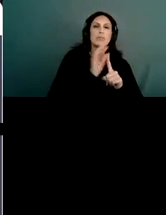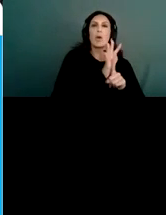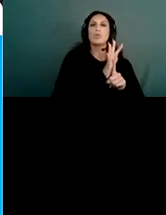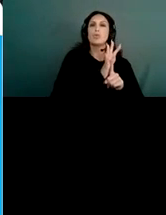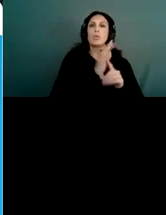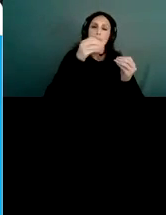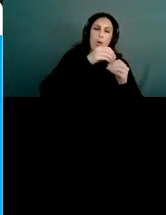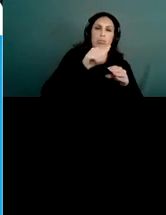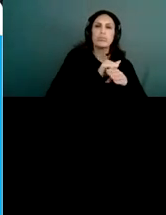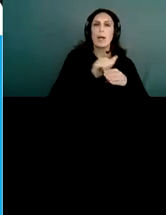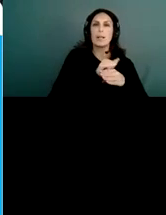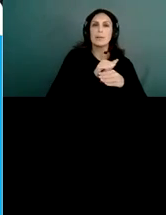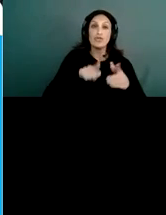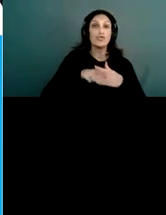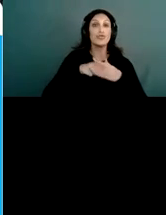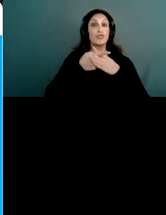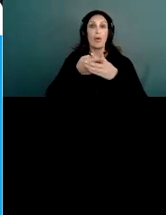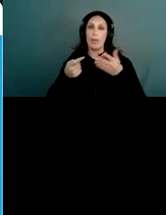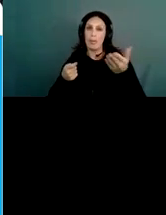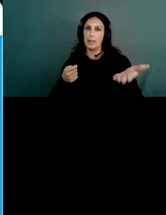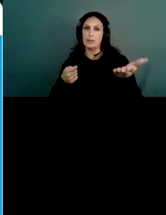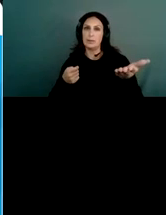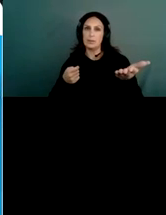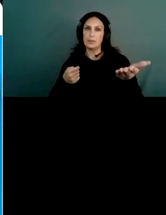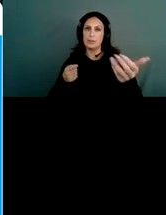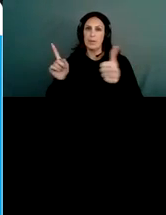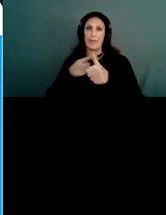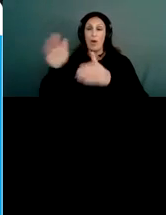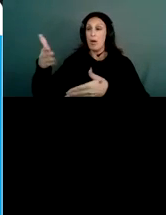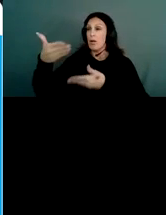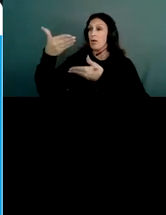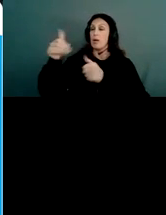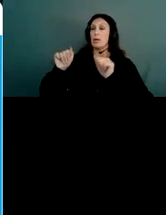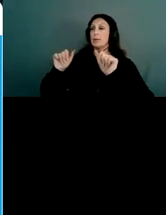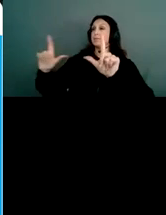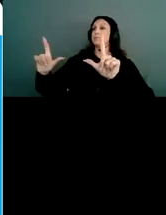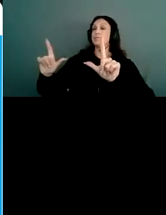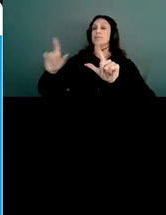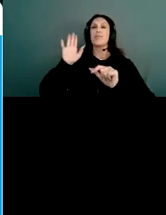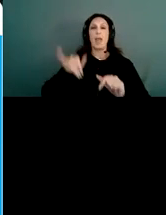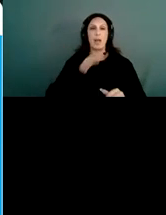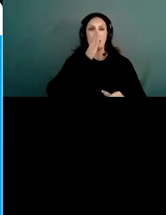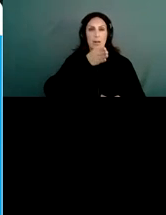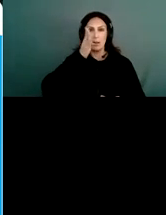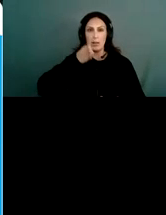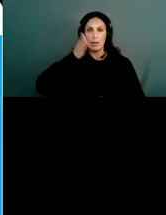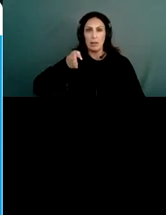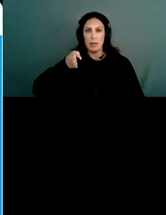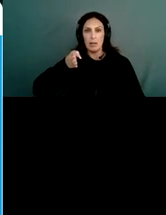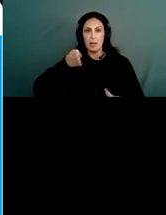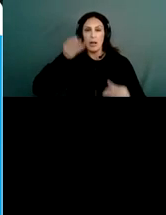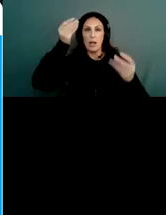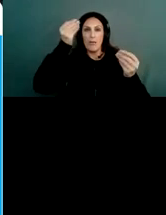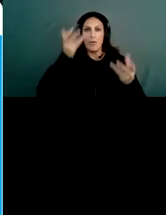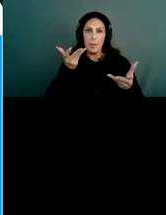student dashboard. The student dashboard provides several important pieces of information related to the student's current week of